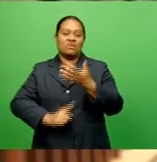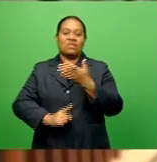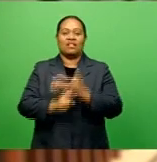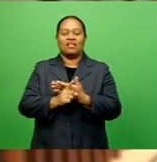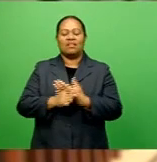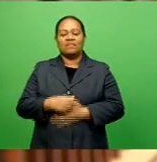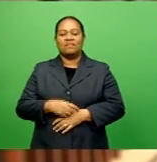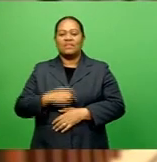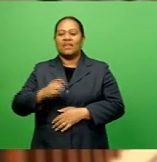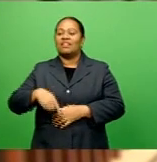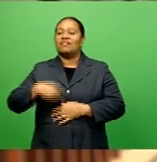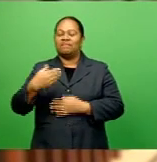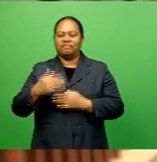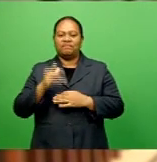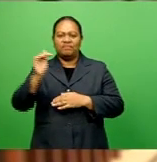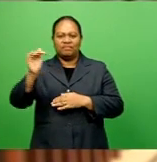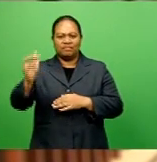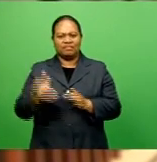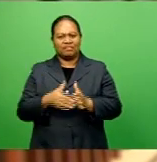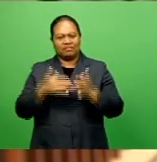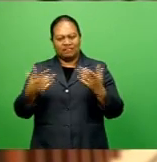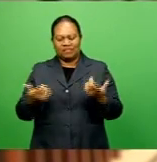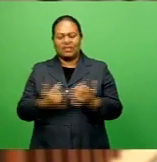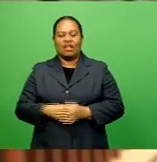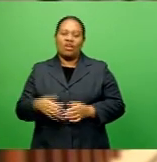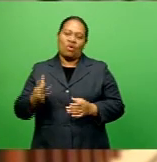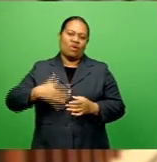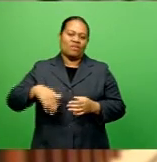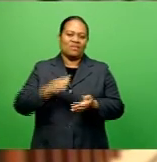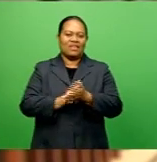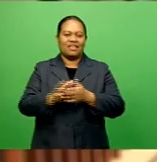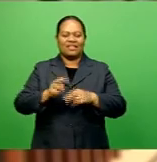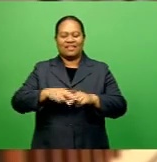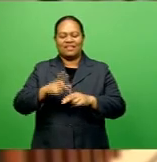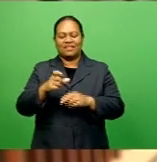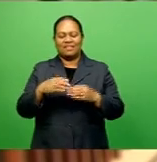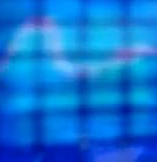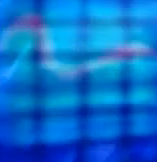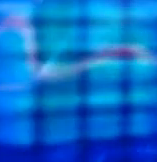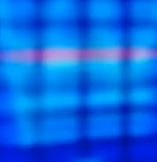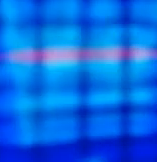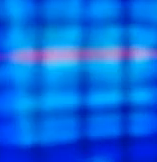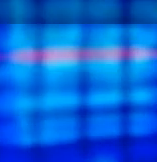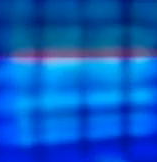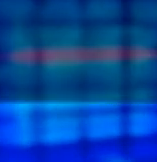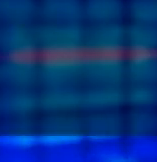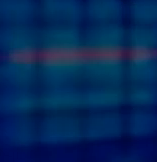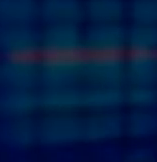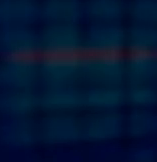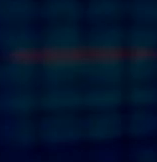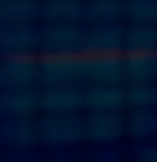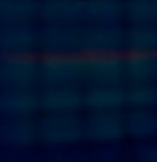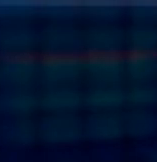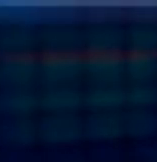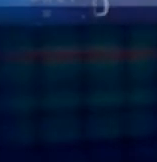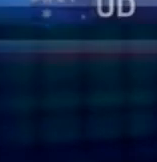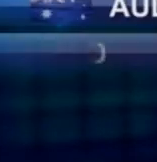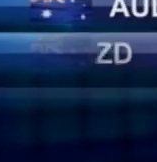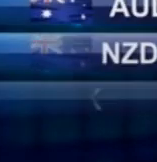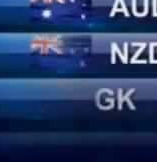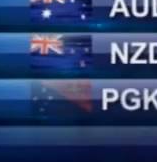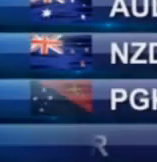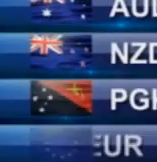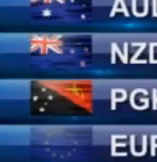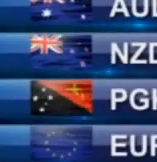for the coming days. But for now, that's all from HFC Bank, Vinaka. Here are the local exchange rates as set early